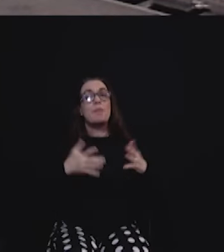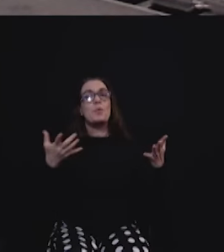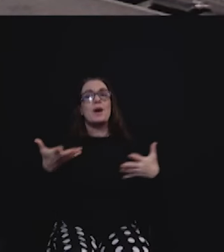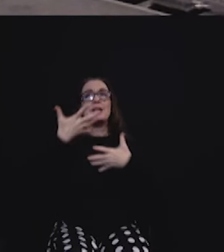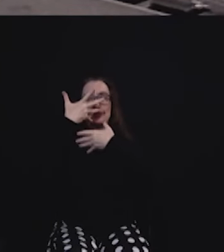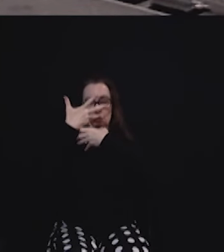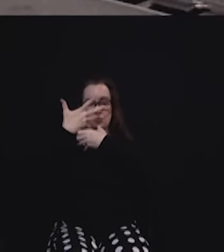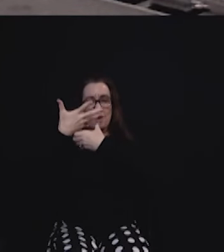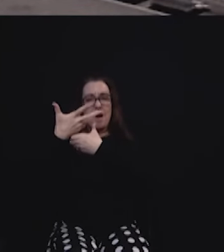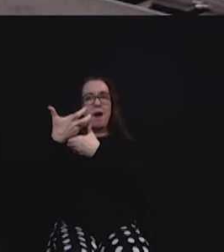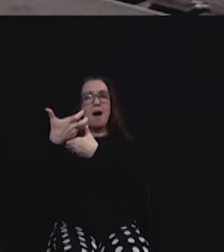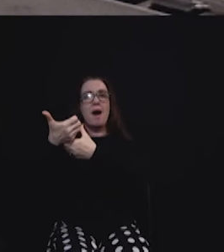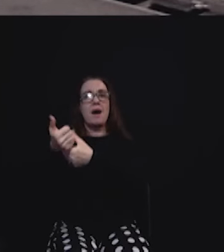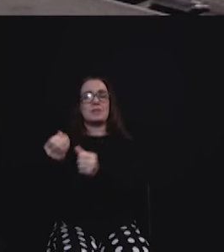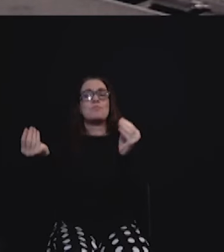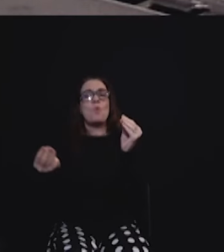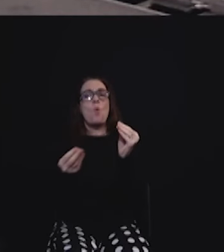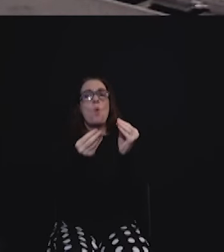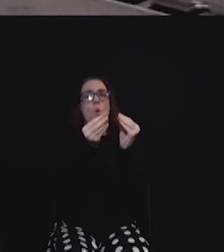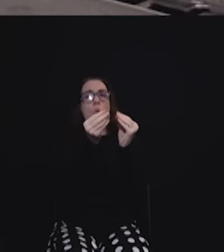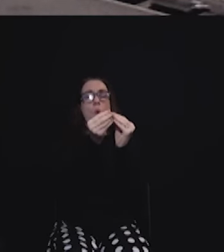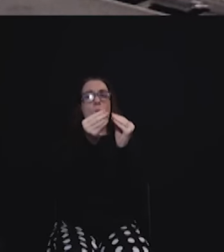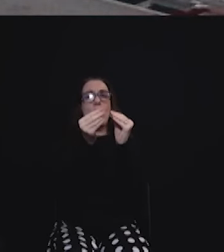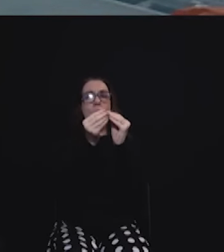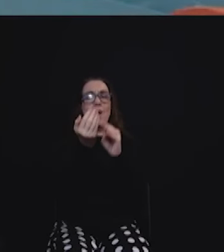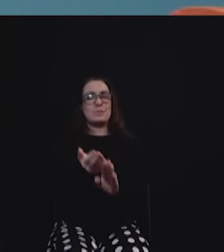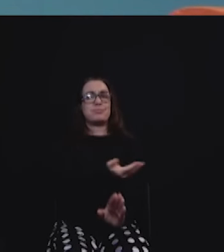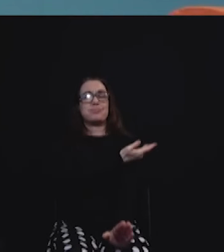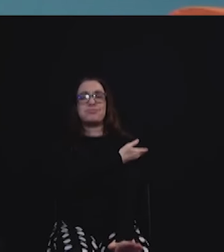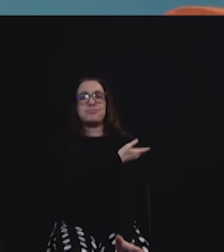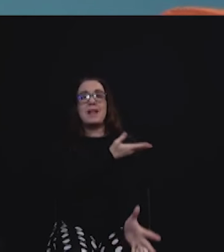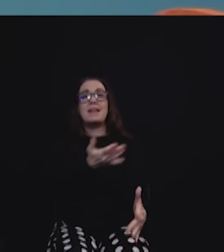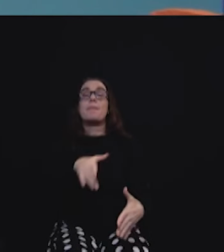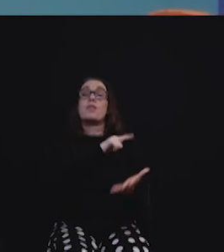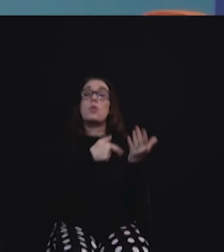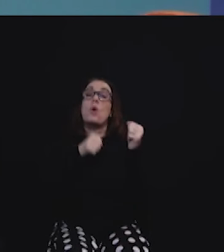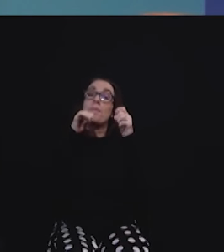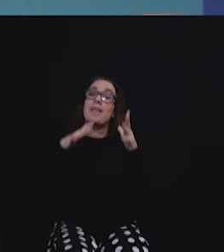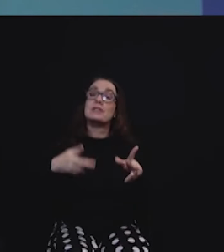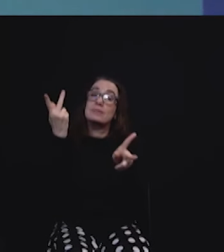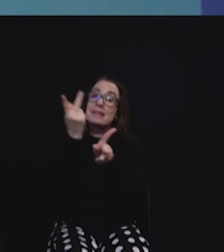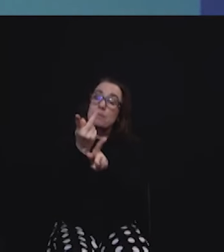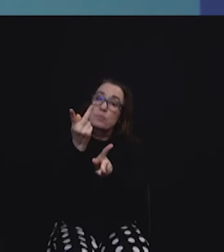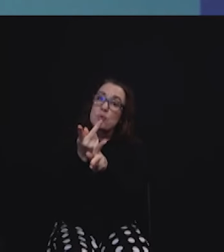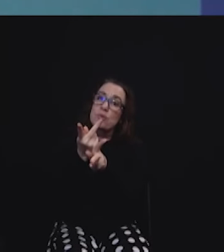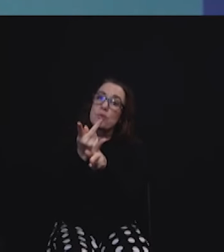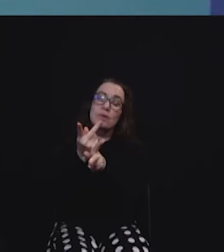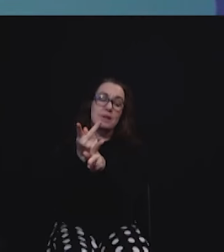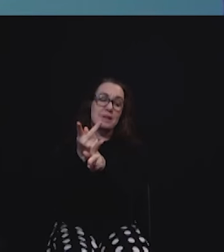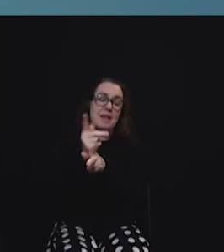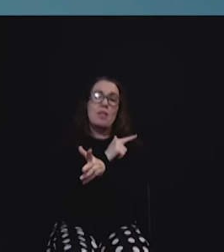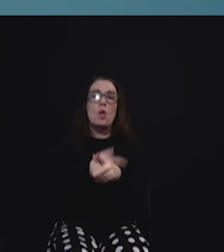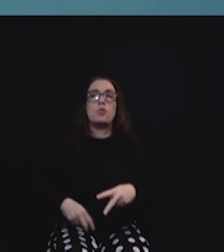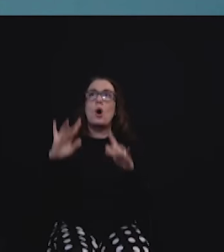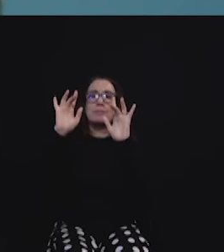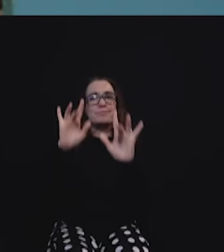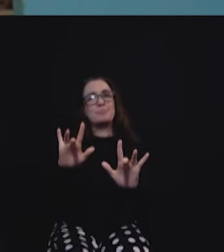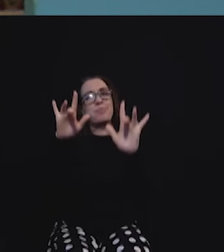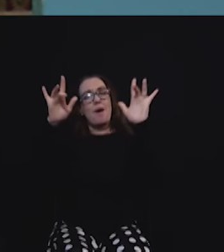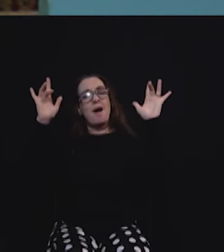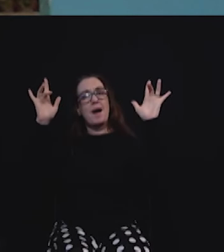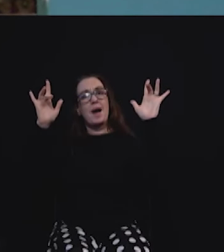trust him more. Amen. May the Lord bless you and keep you. May the Lord make his face to shine upon